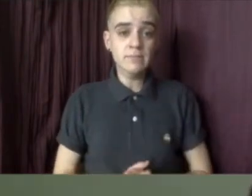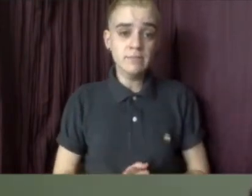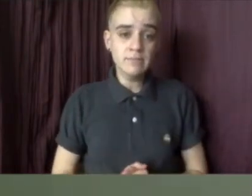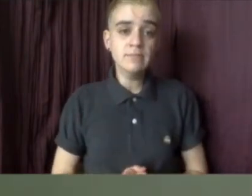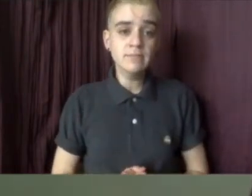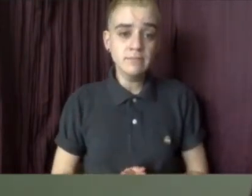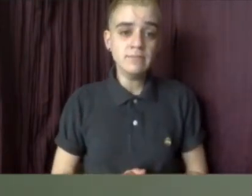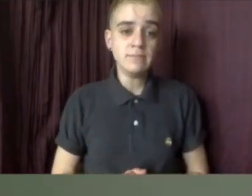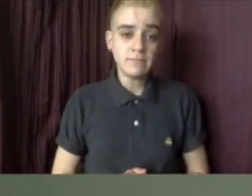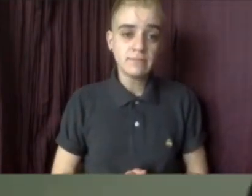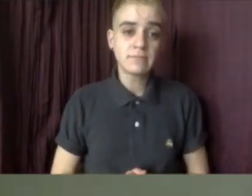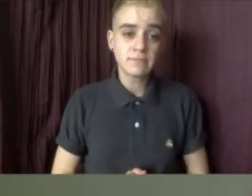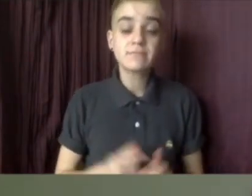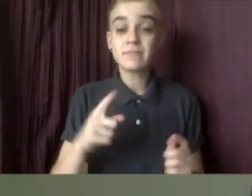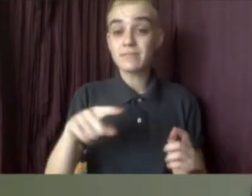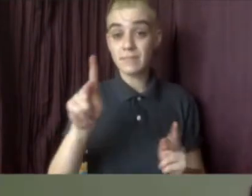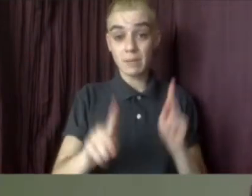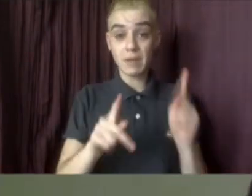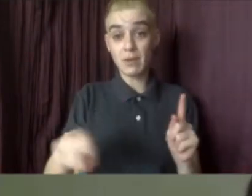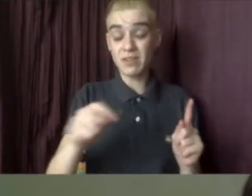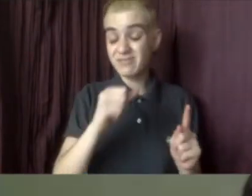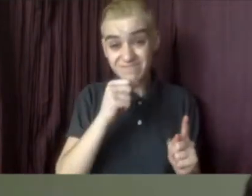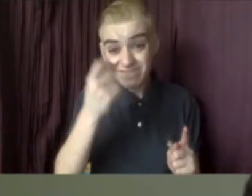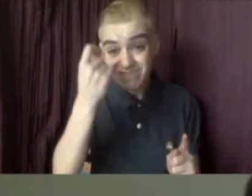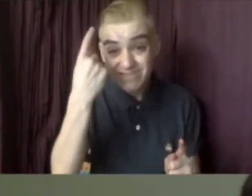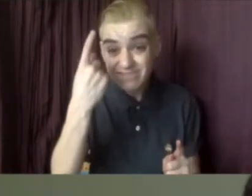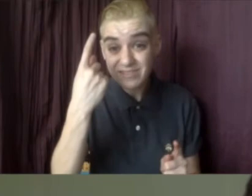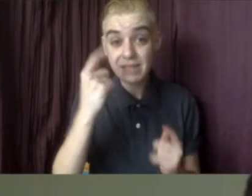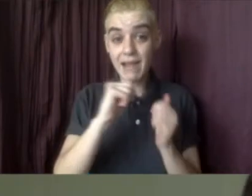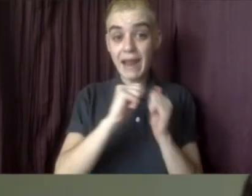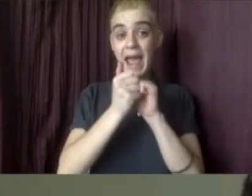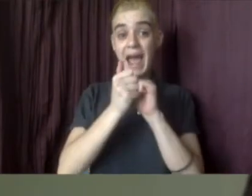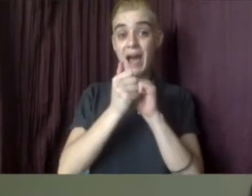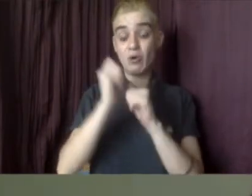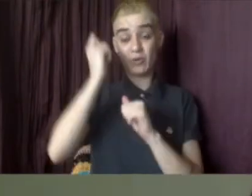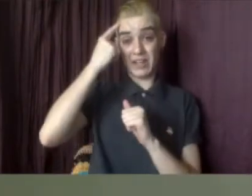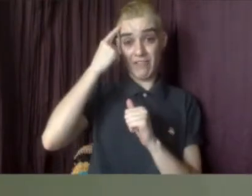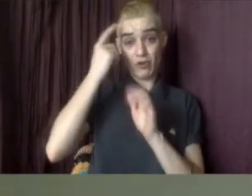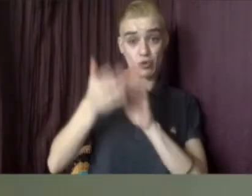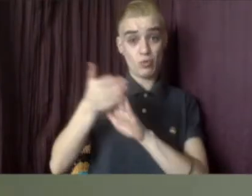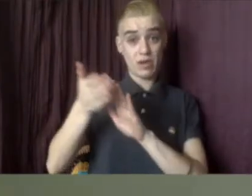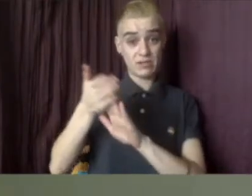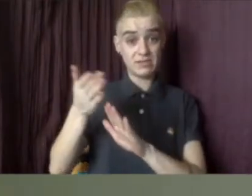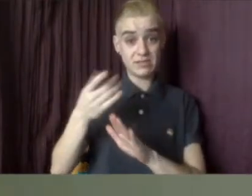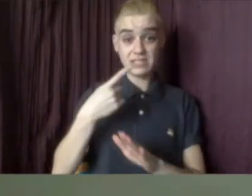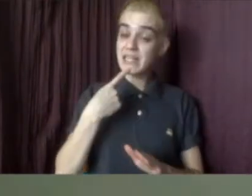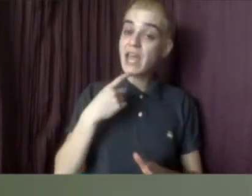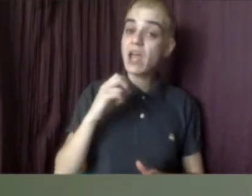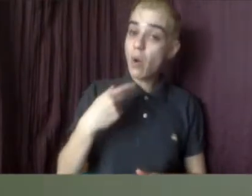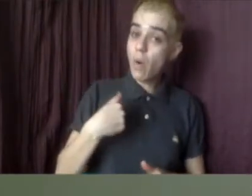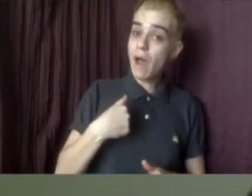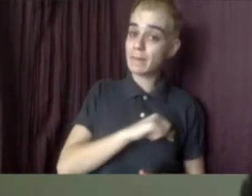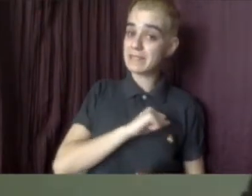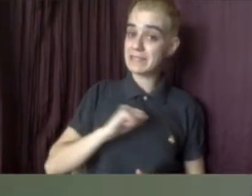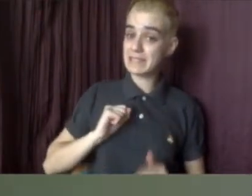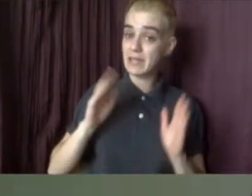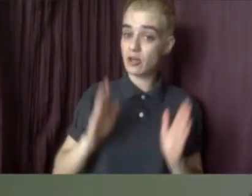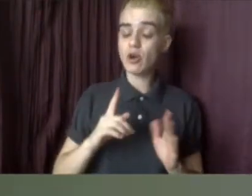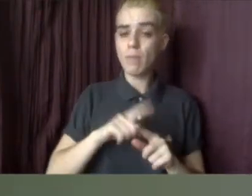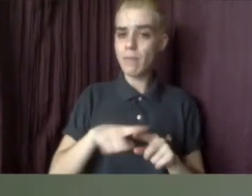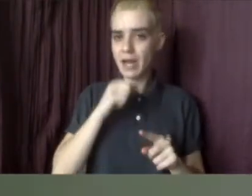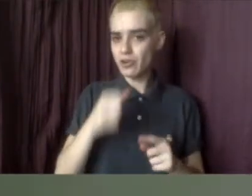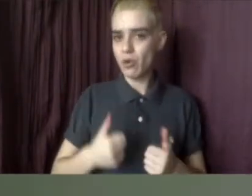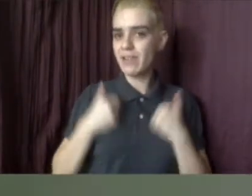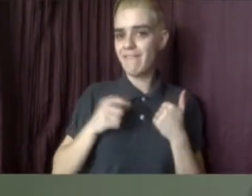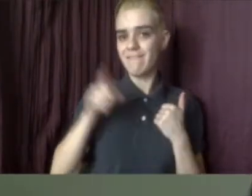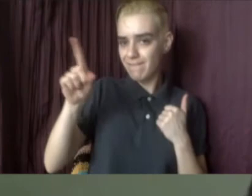representatives. And I think that churches can be a place where we can do that kind of basic training, and it's completely nonpartisan. It's apolitical,